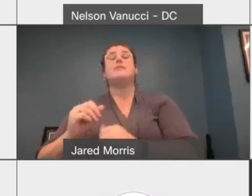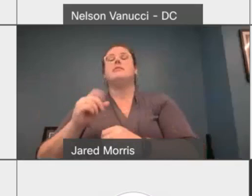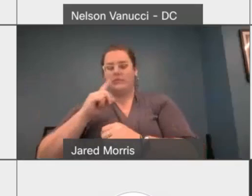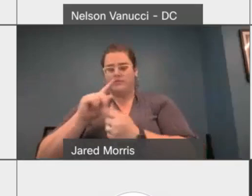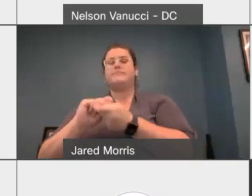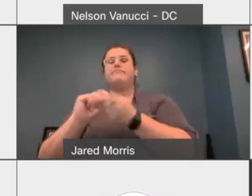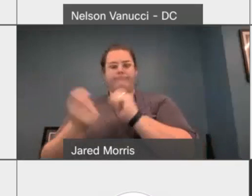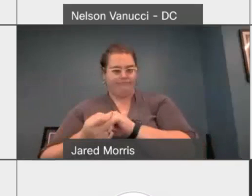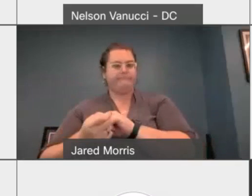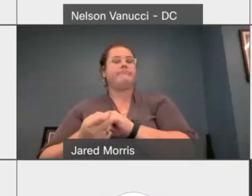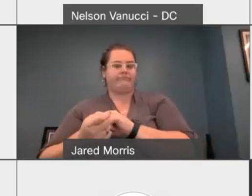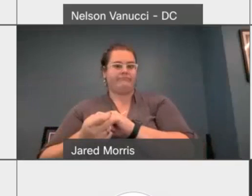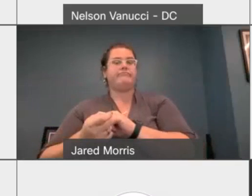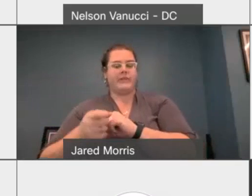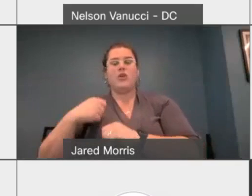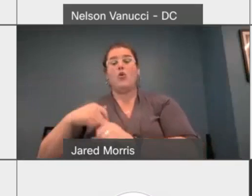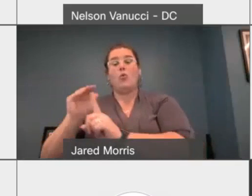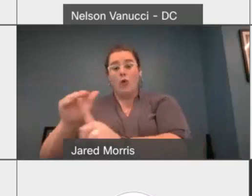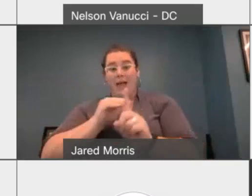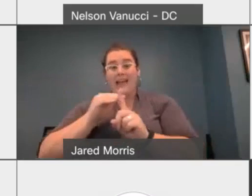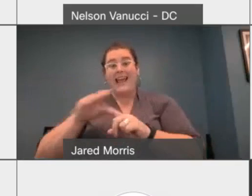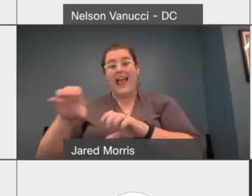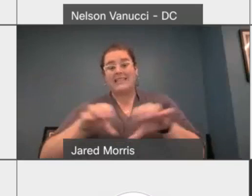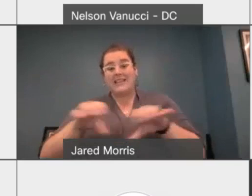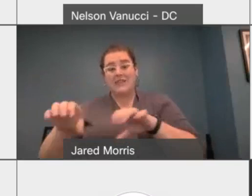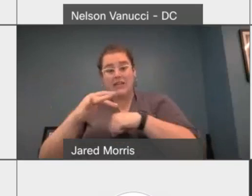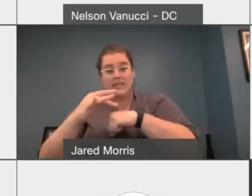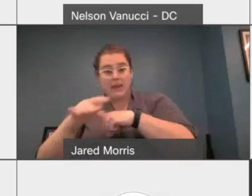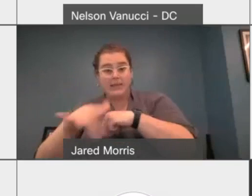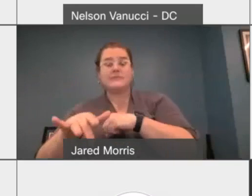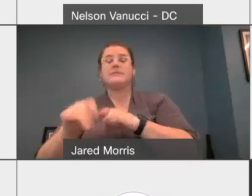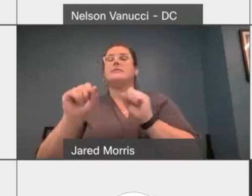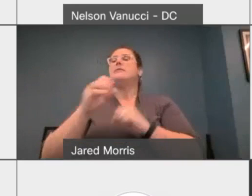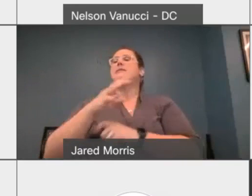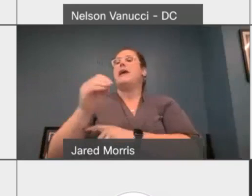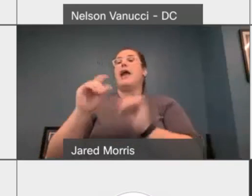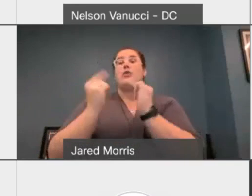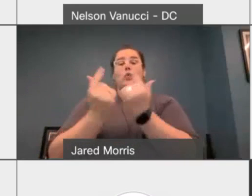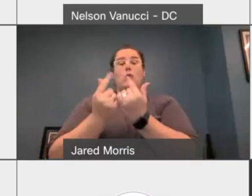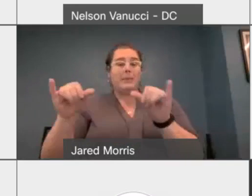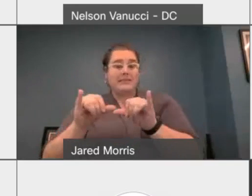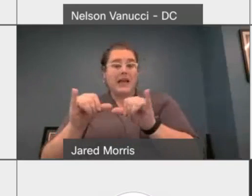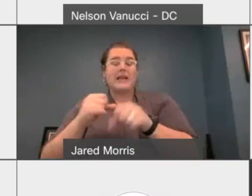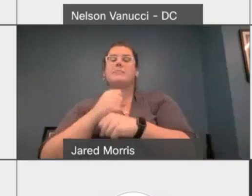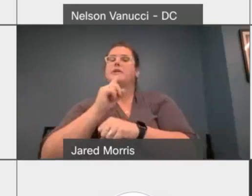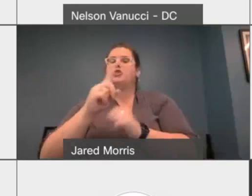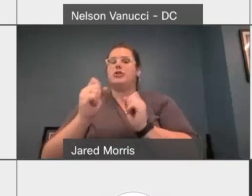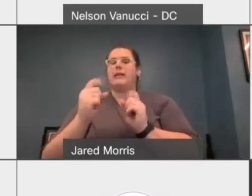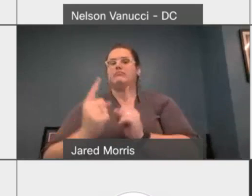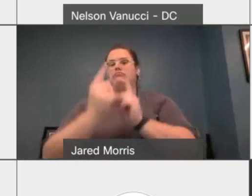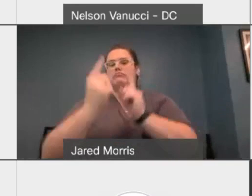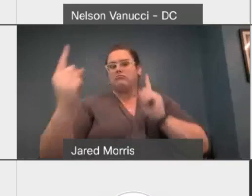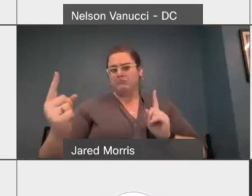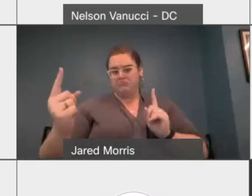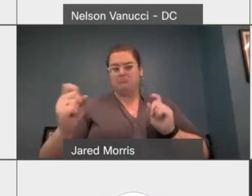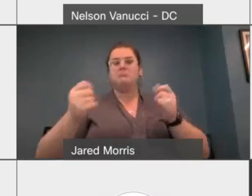that group size and activity space must still allow for social distancing as required when unvaccinated or